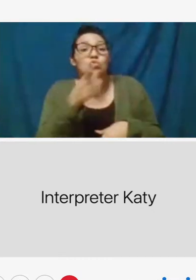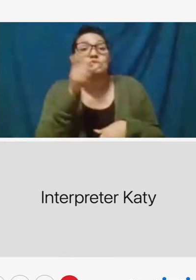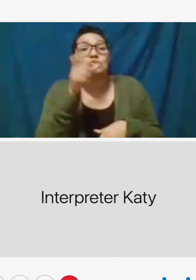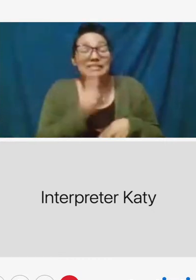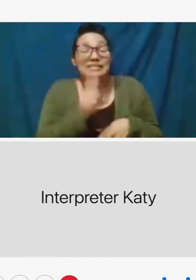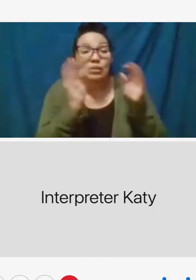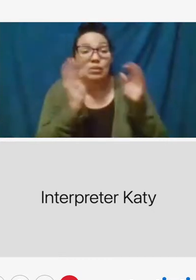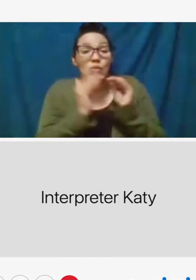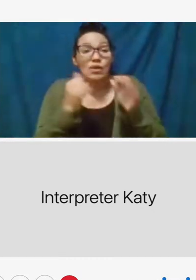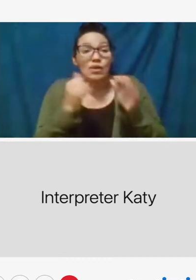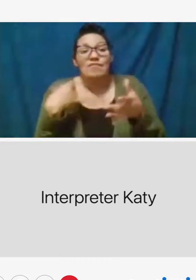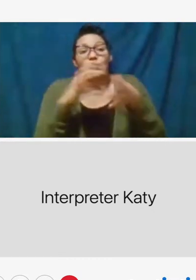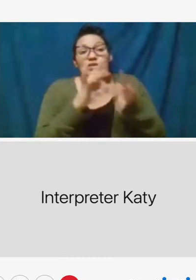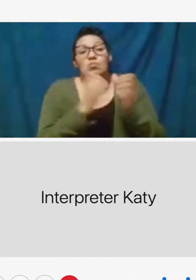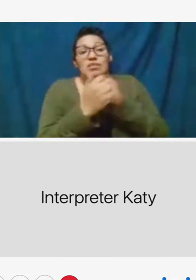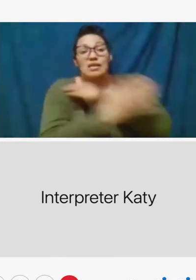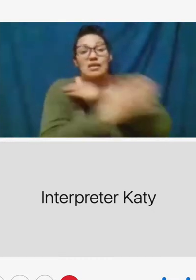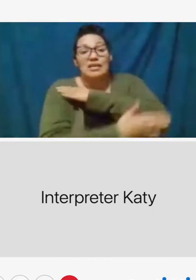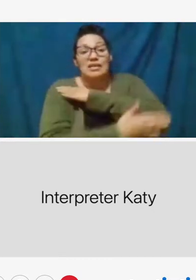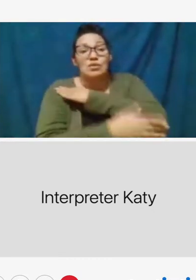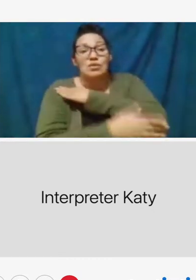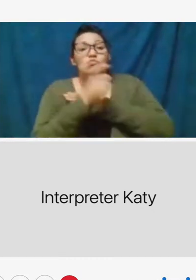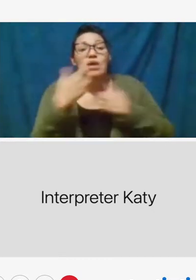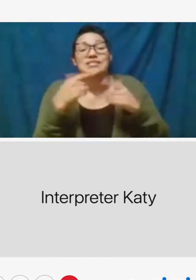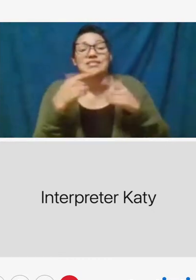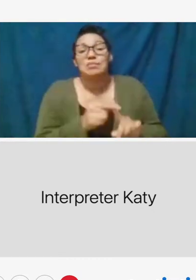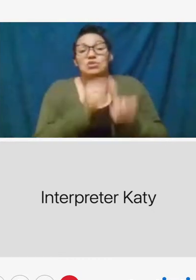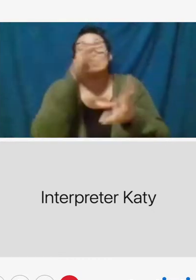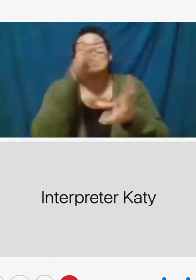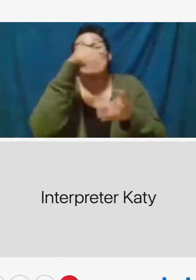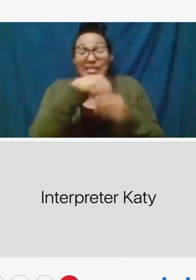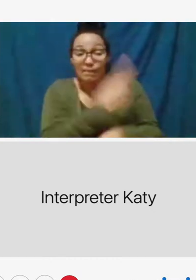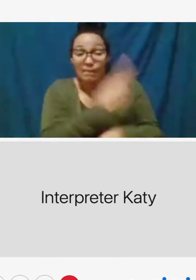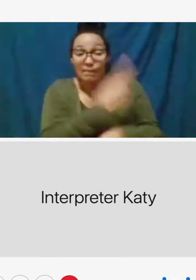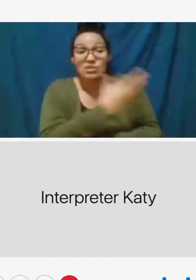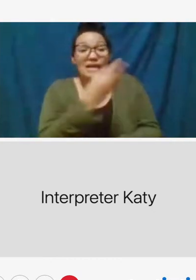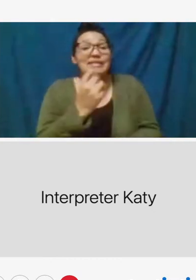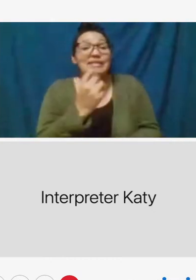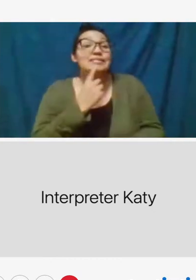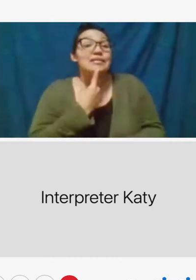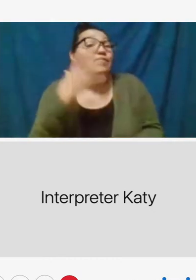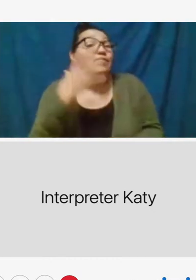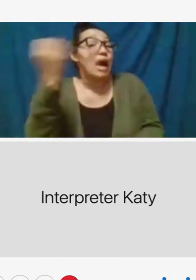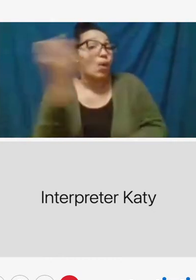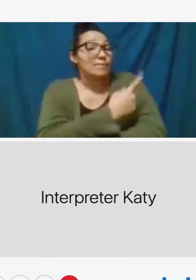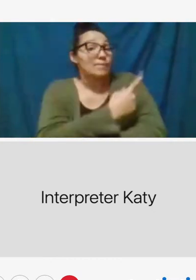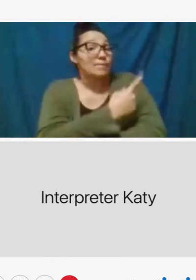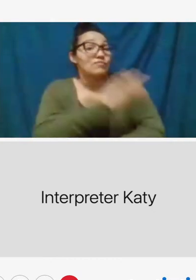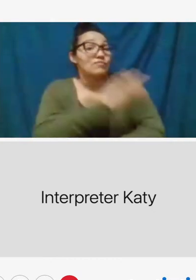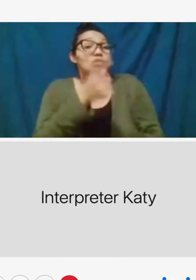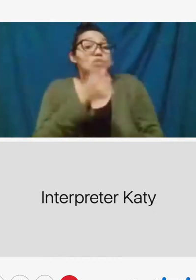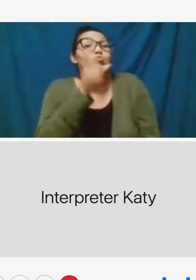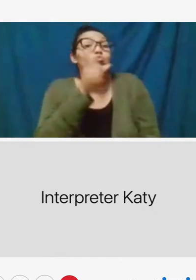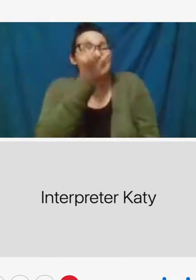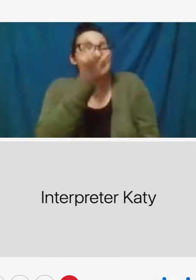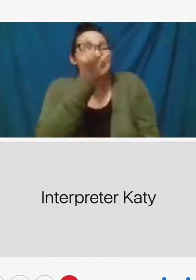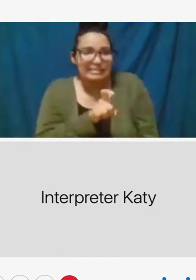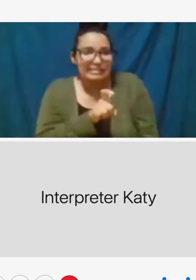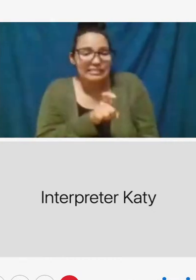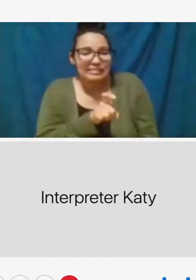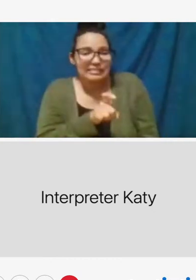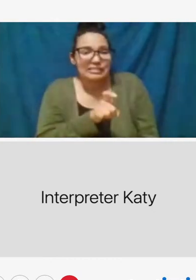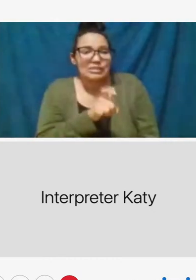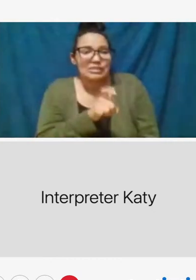the county that has specialized inpatient programs and intensive outpatient programs for kids that need that level of care as well that are struggling with substance